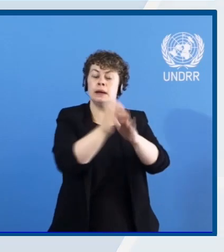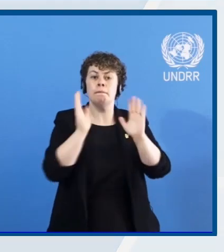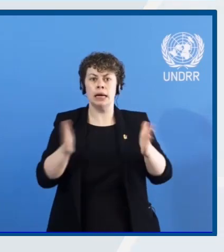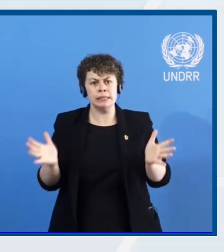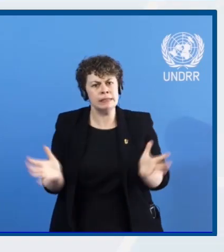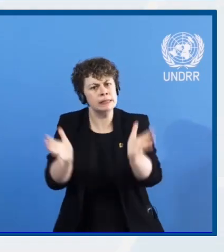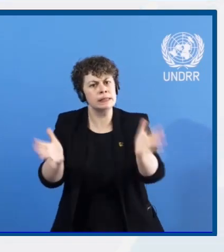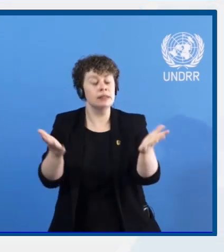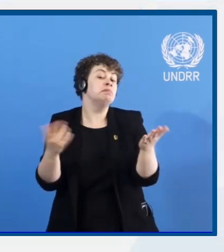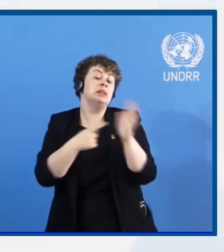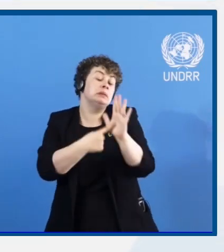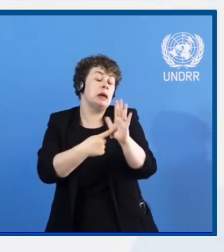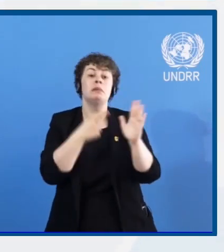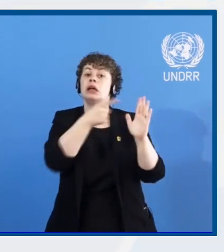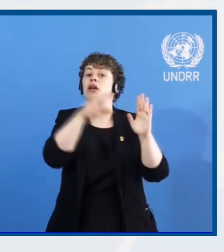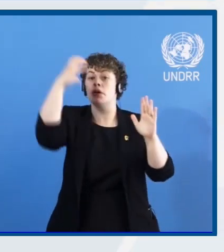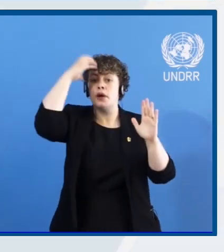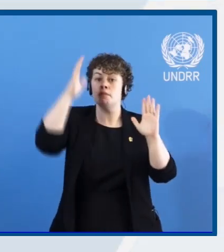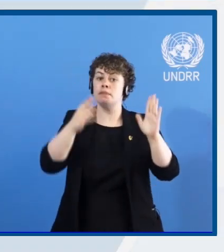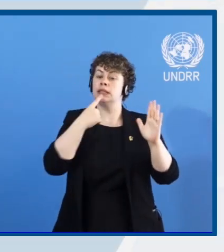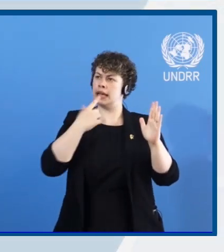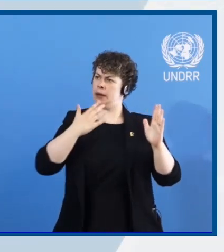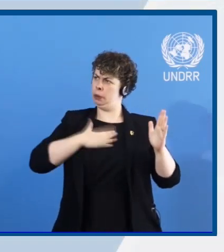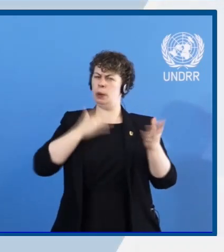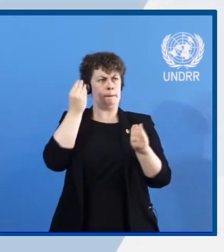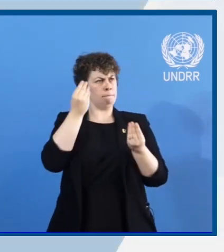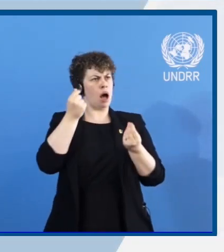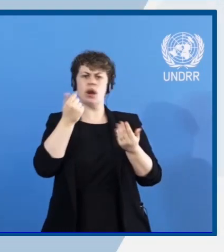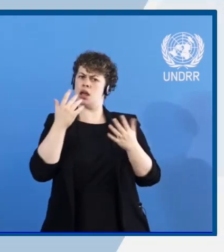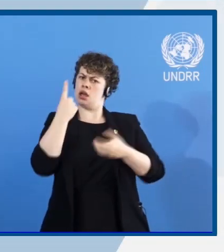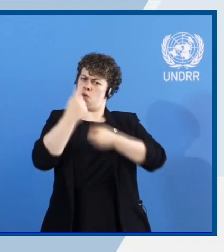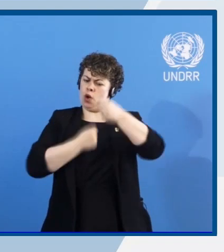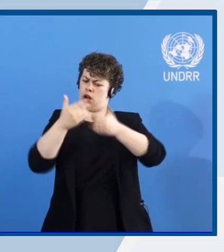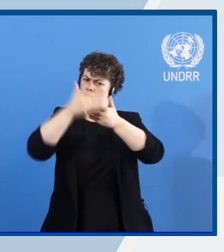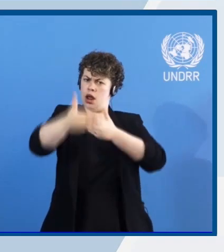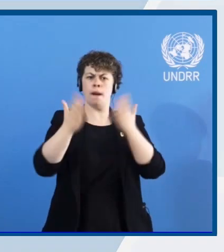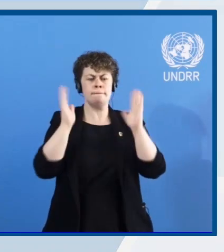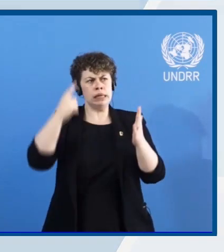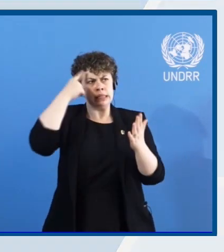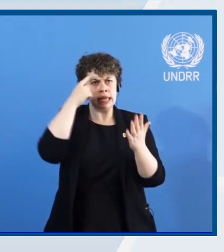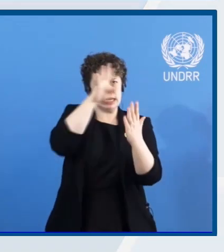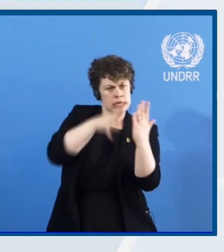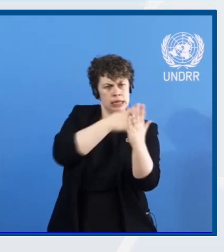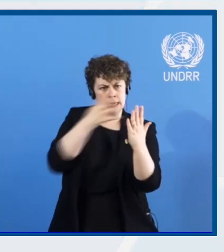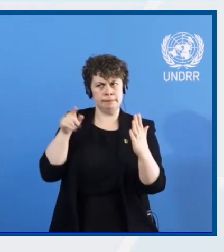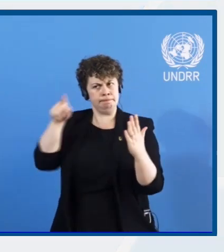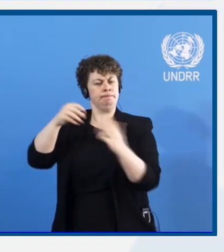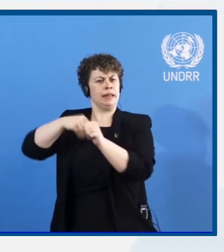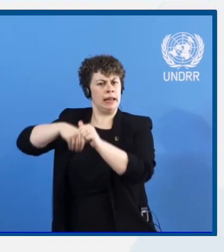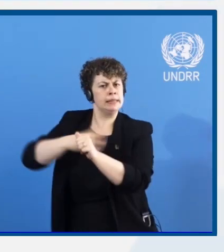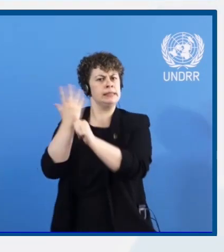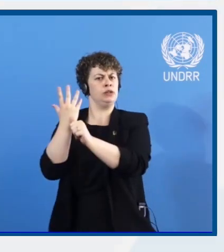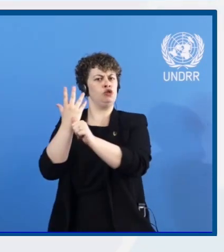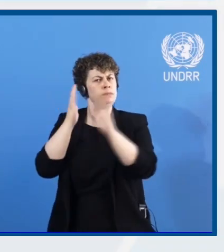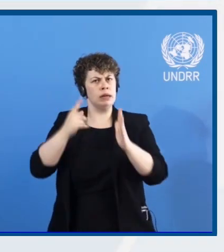sustainability to be factored in the national budget, in the public procurement, in the various standards. And here